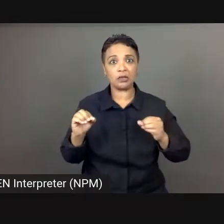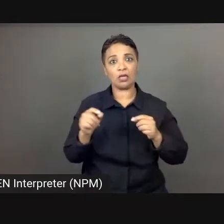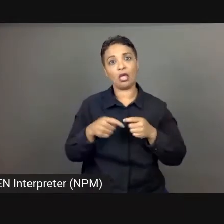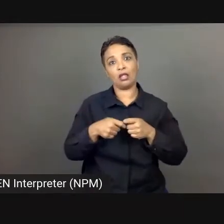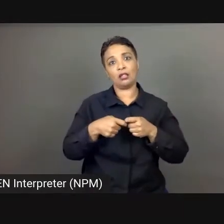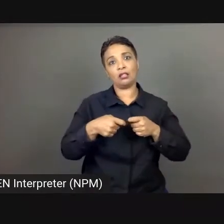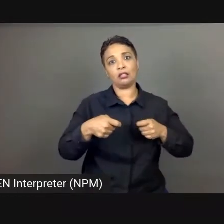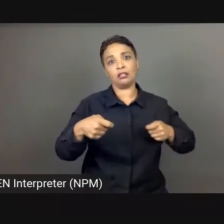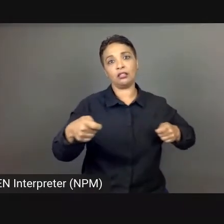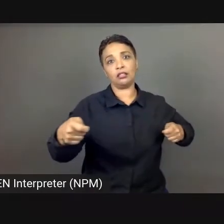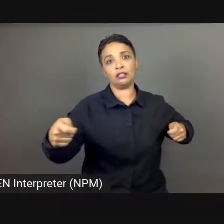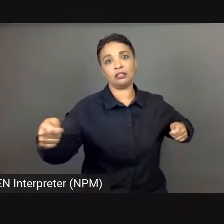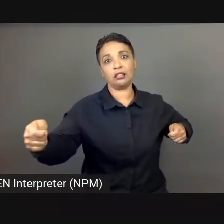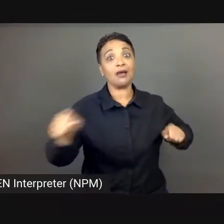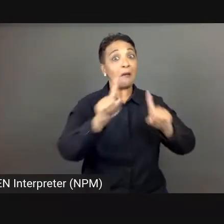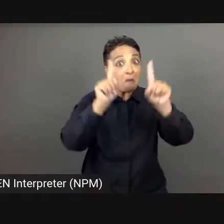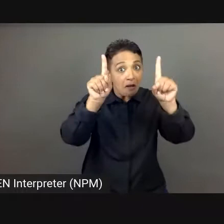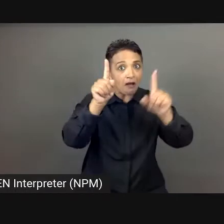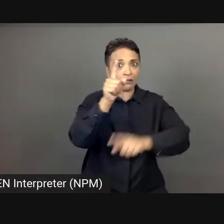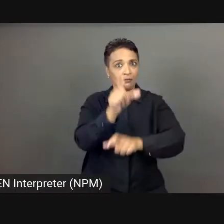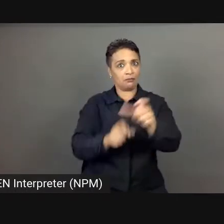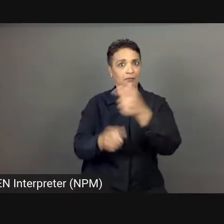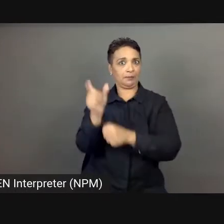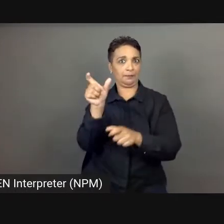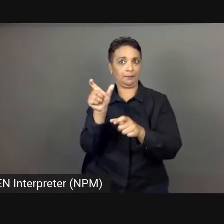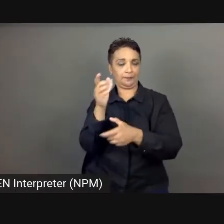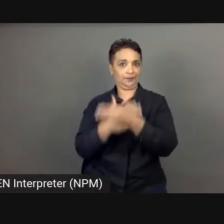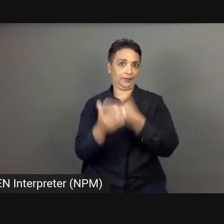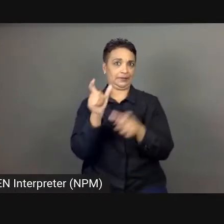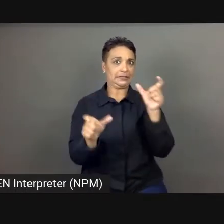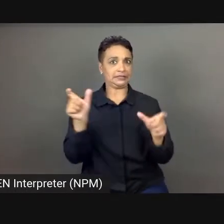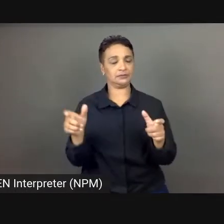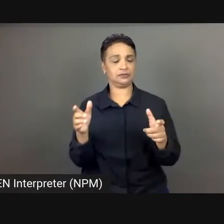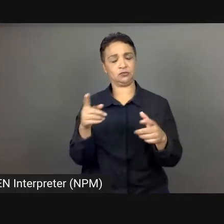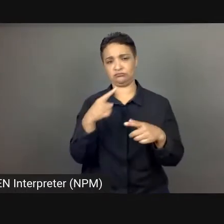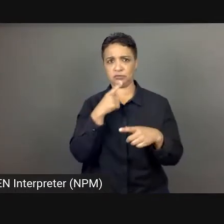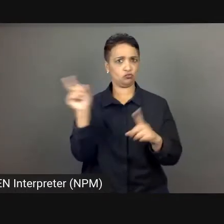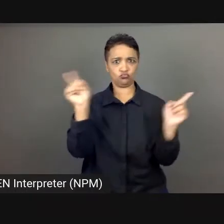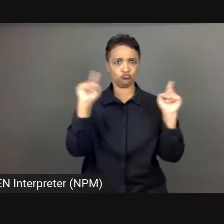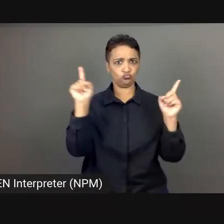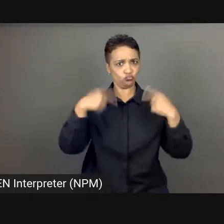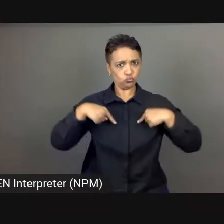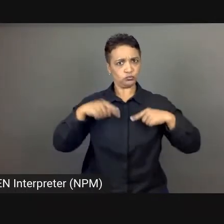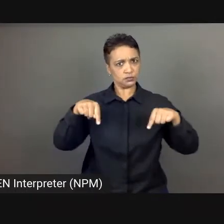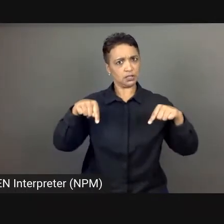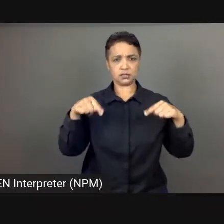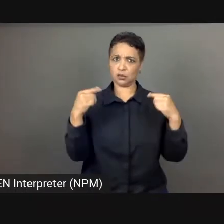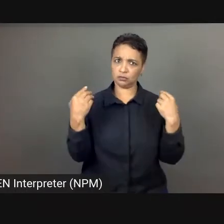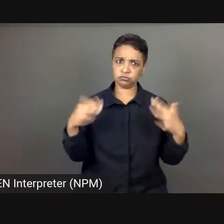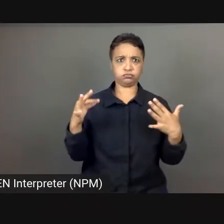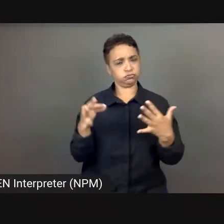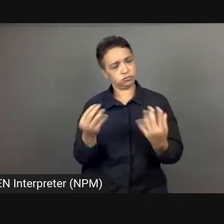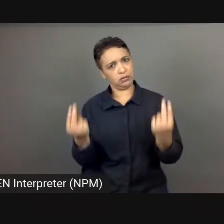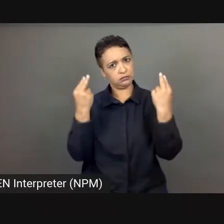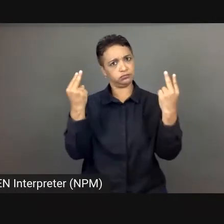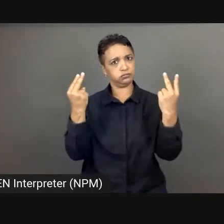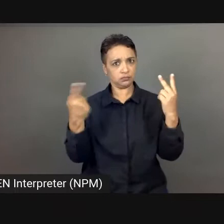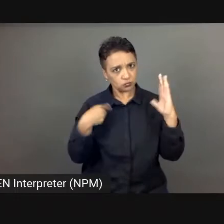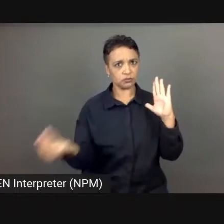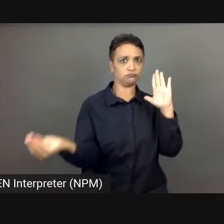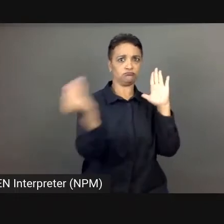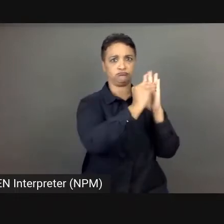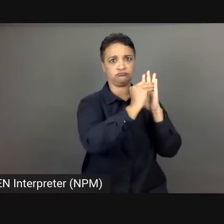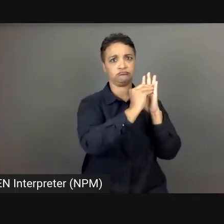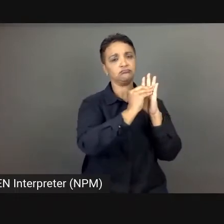what we want, being clear and really going forward to ensure that the UN puts up this particular framework. On